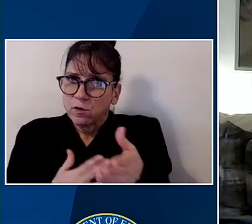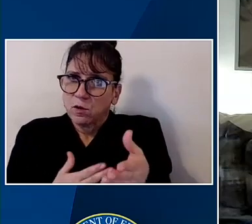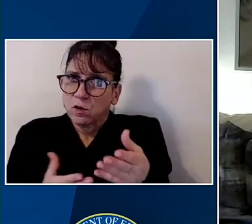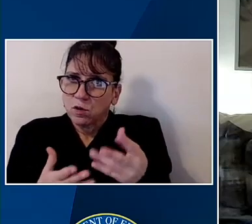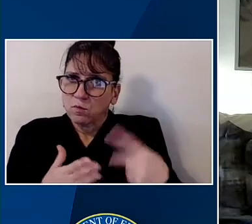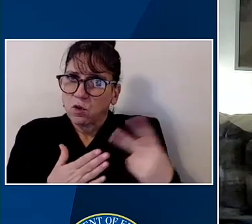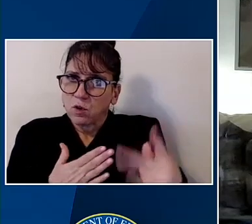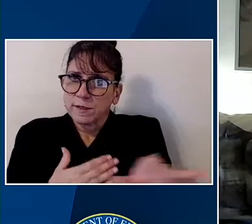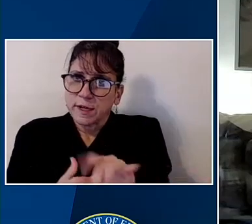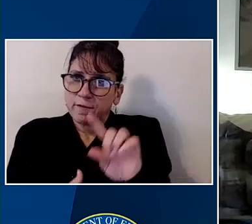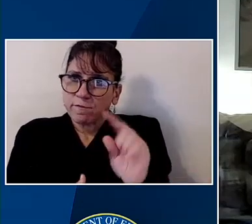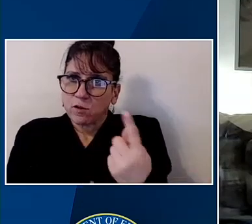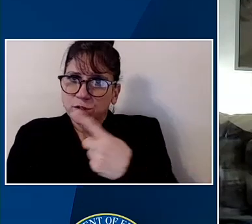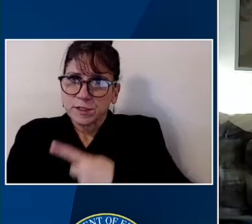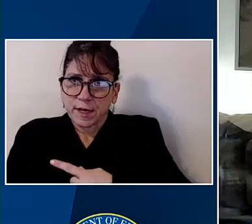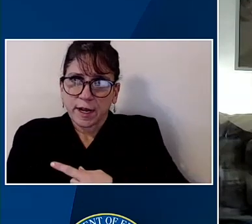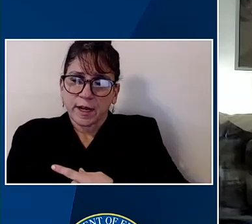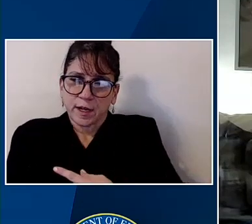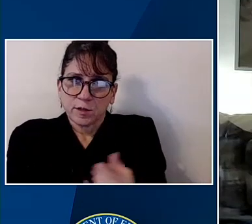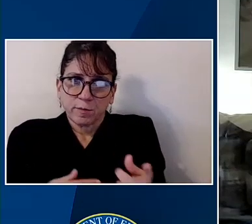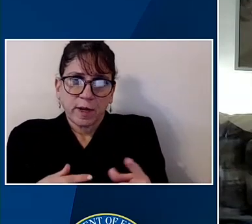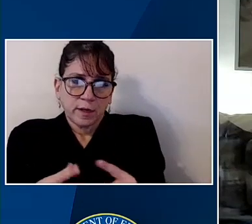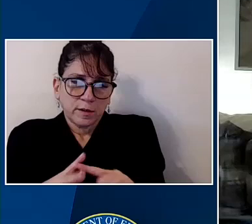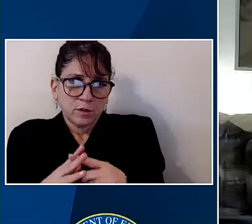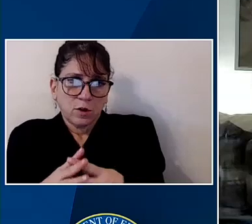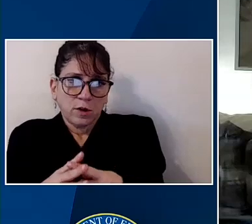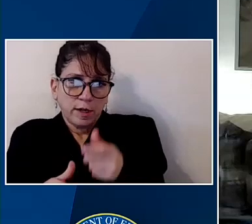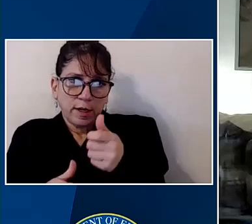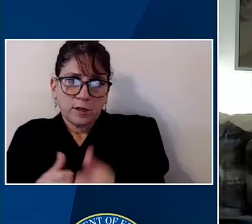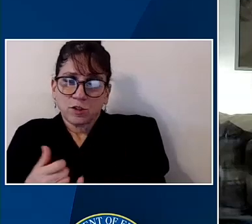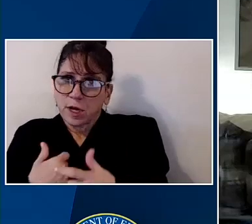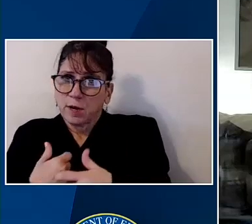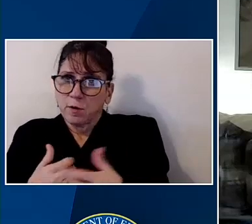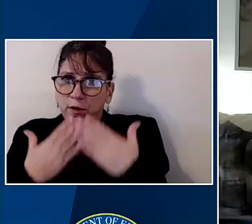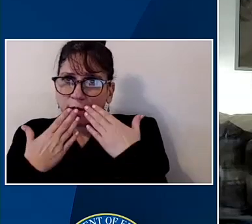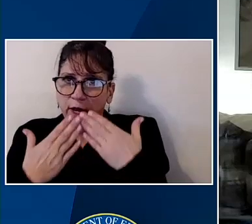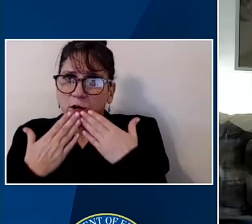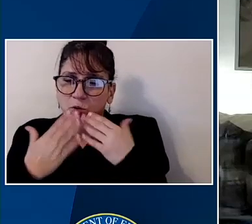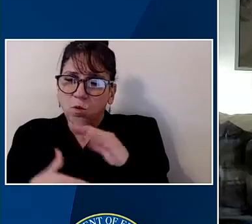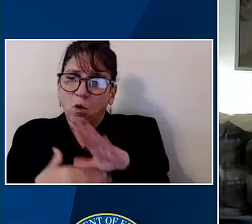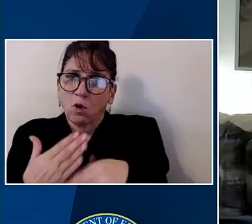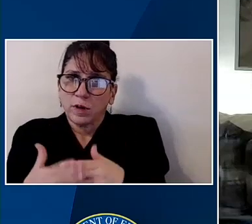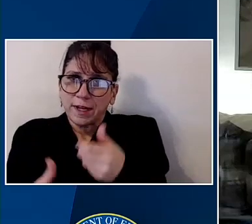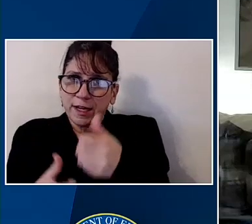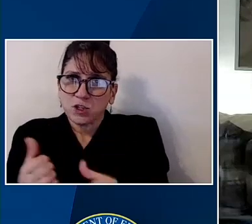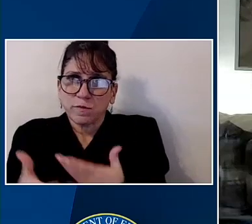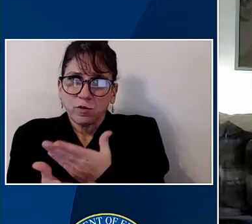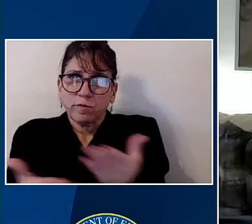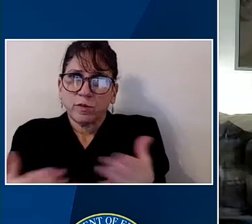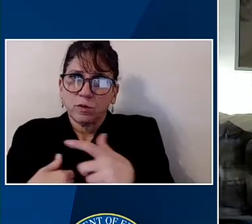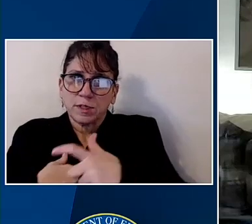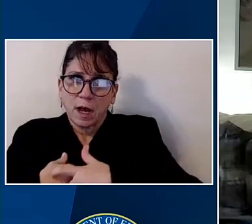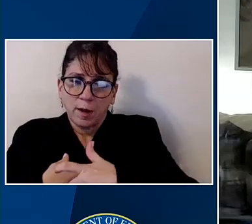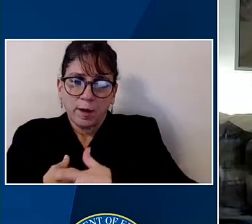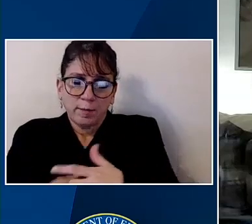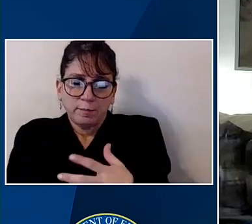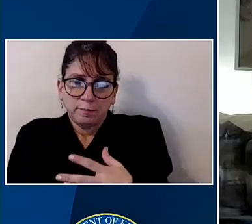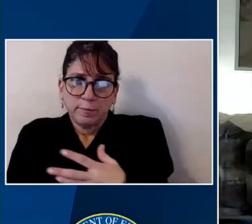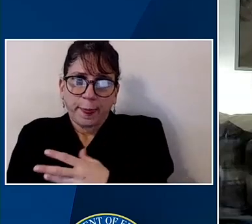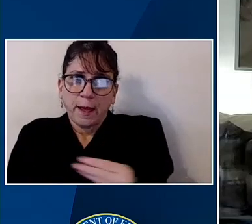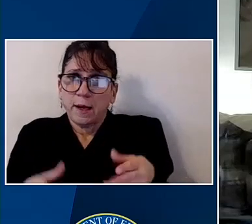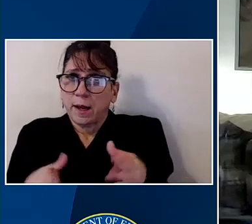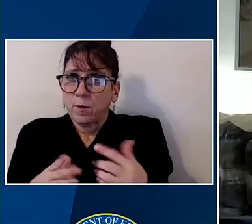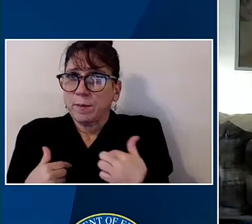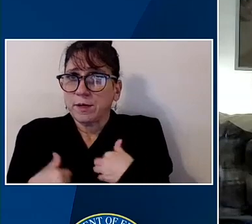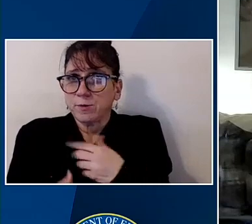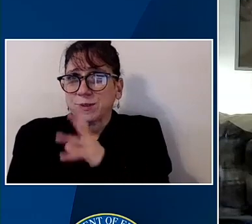Day can make the start of each term. I want to thank you all, each and every one of you, for your time and for allowing me to speak.